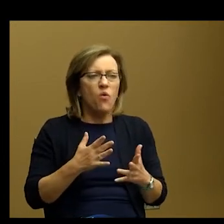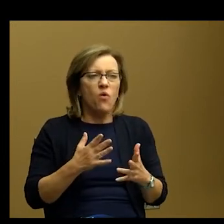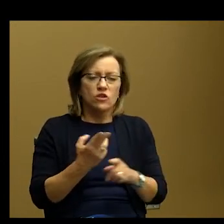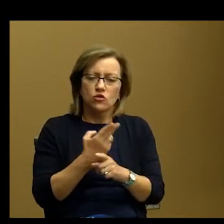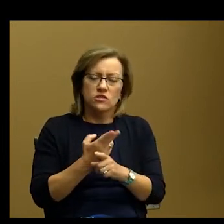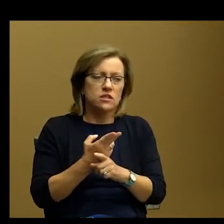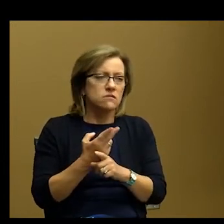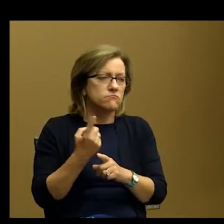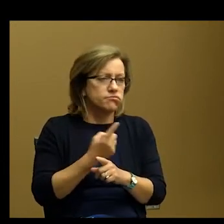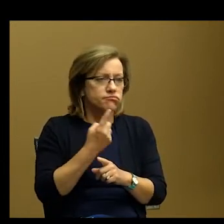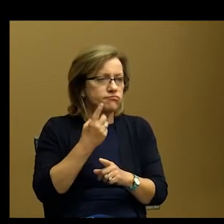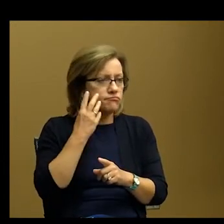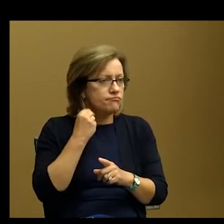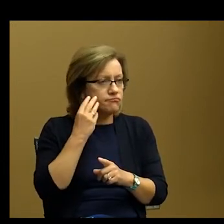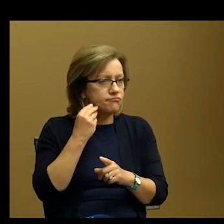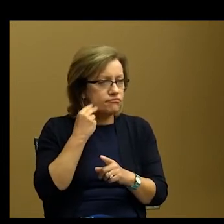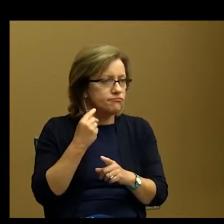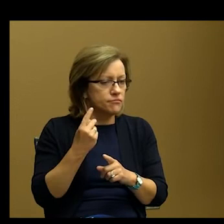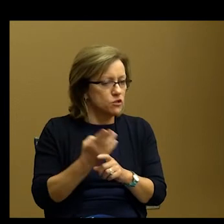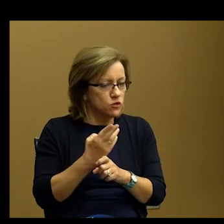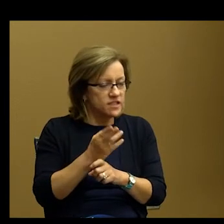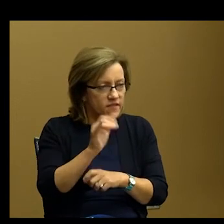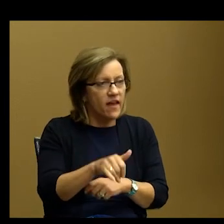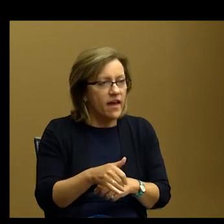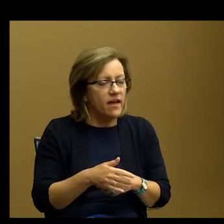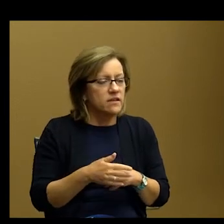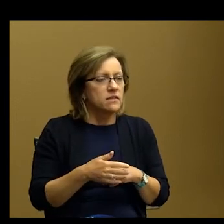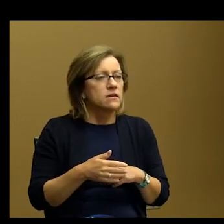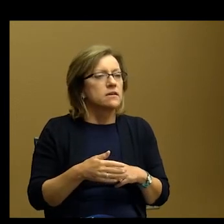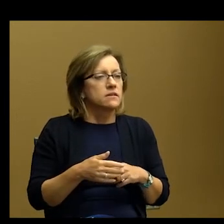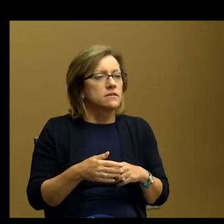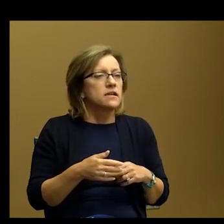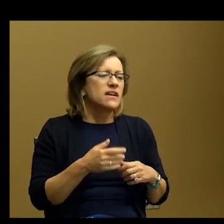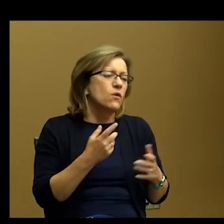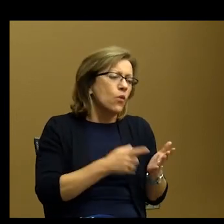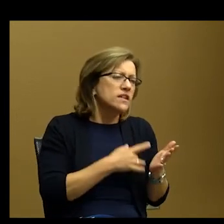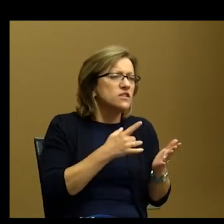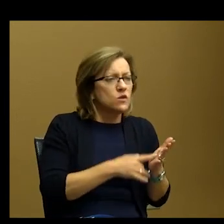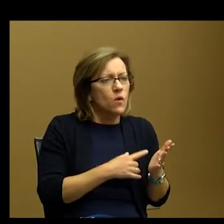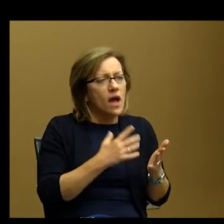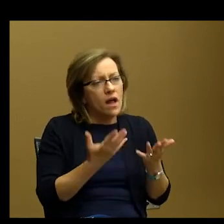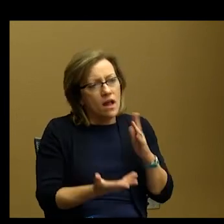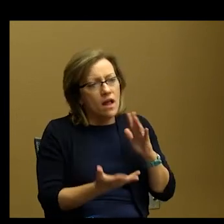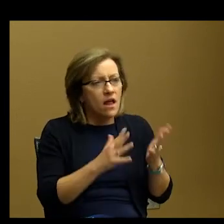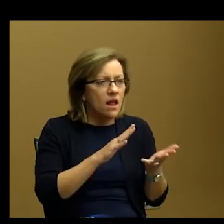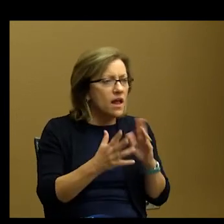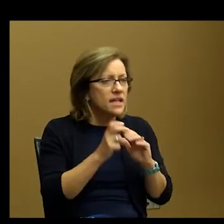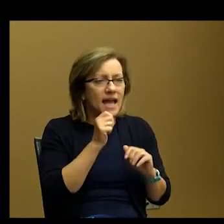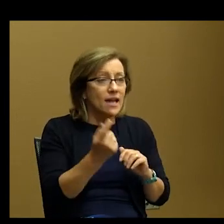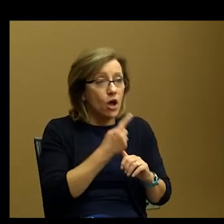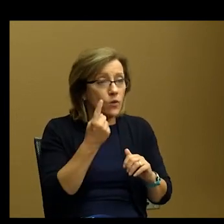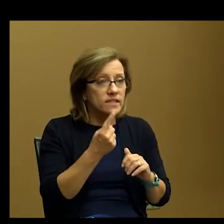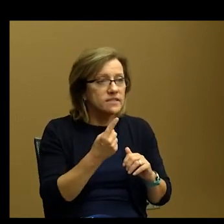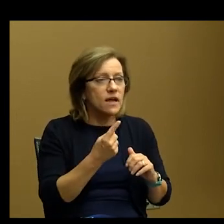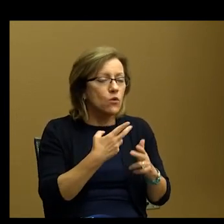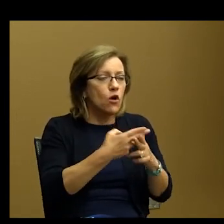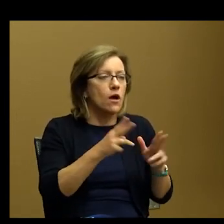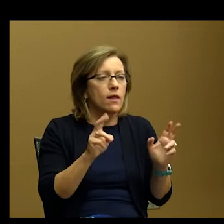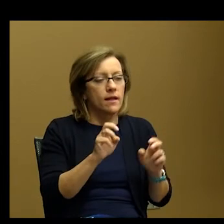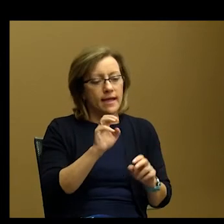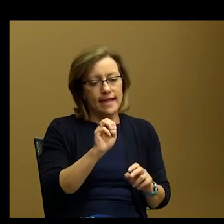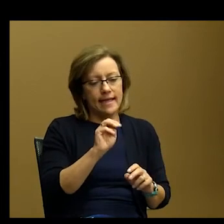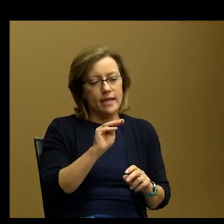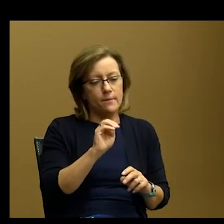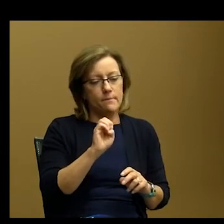uses it, sometimes he doesn't, then I would say that that's emerging, right? You know, what we're